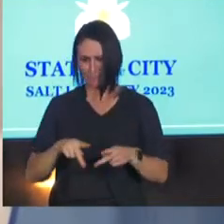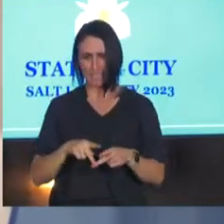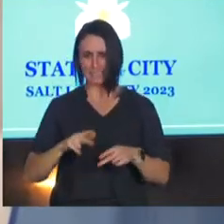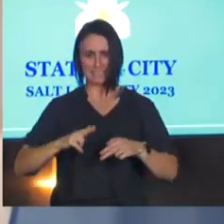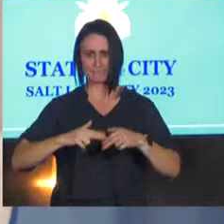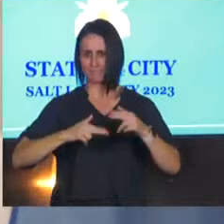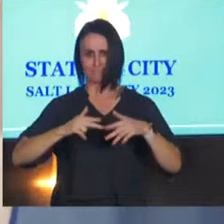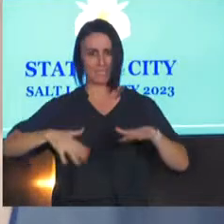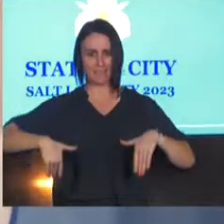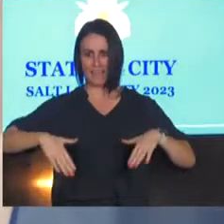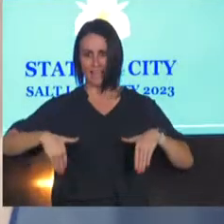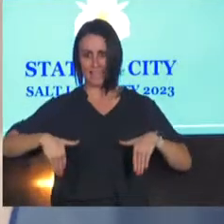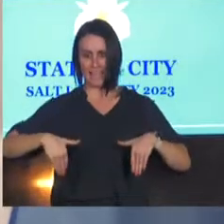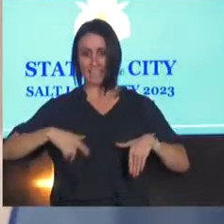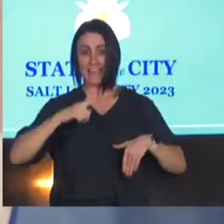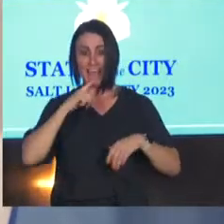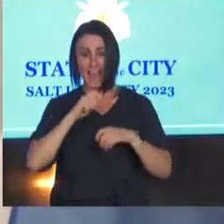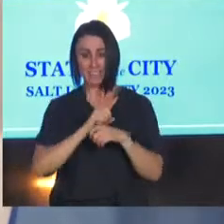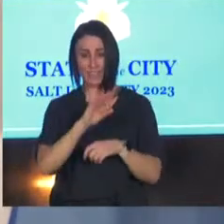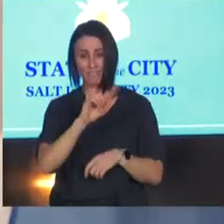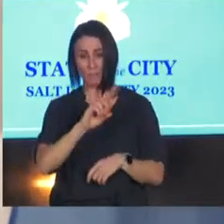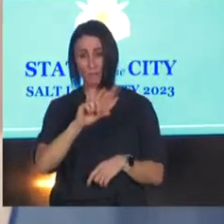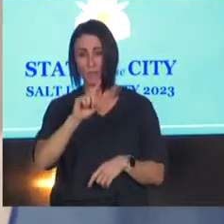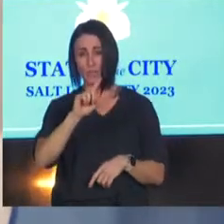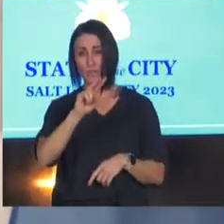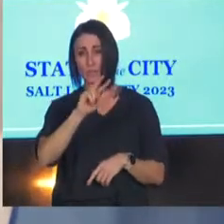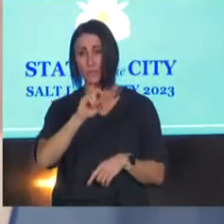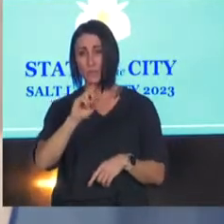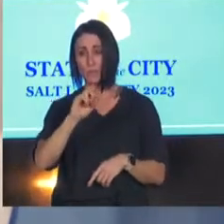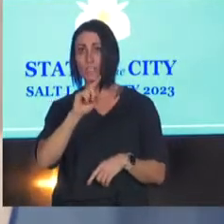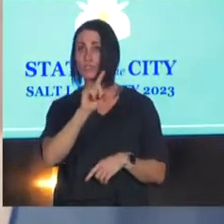exist. In fact, in February of 2020,